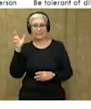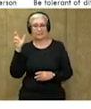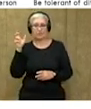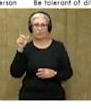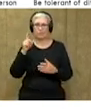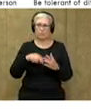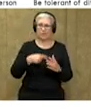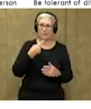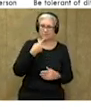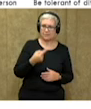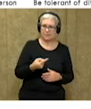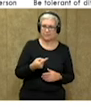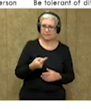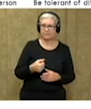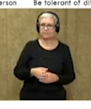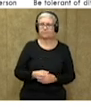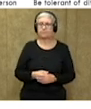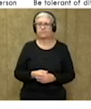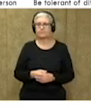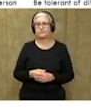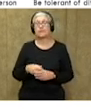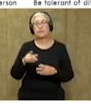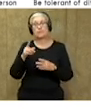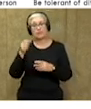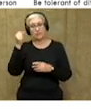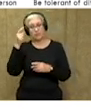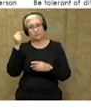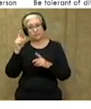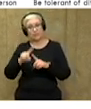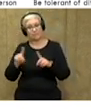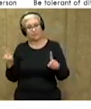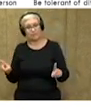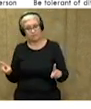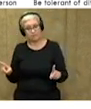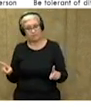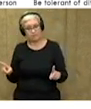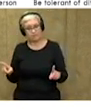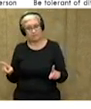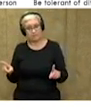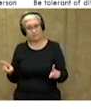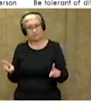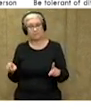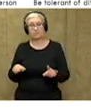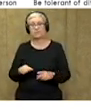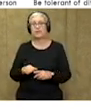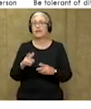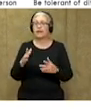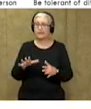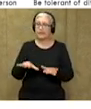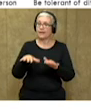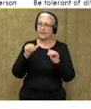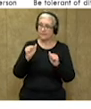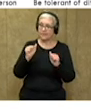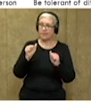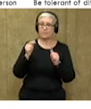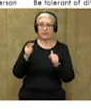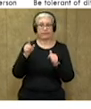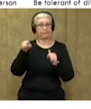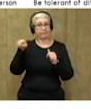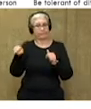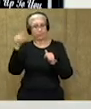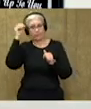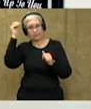to what they're saying, okay? And then be tolerant of differences and accept that we all have different opinions and points of view.